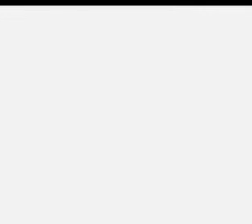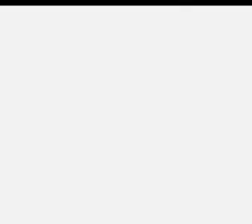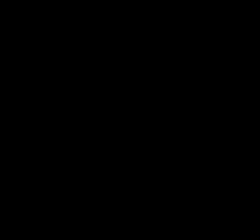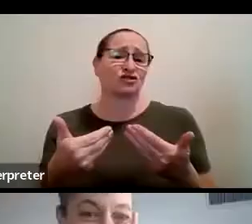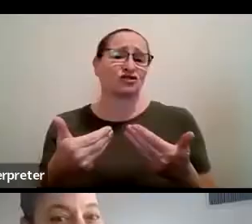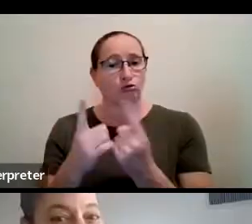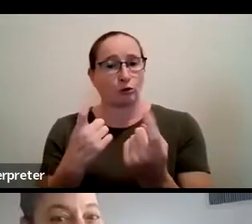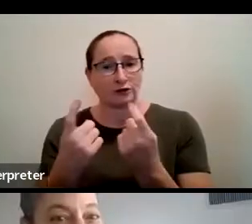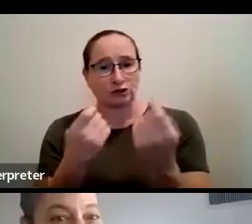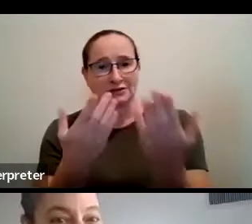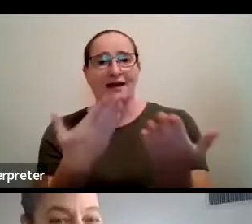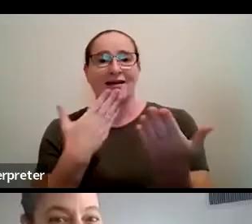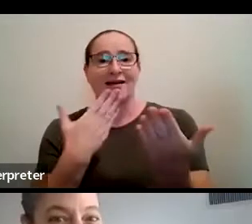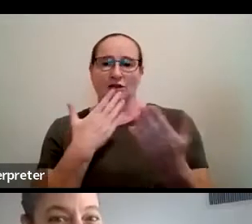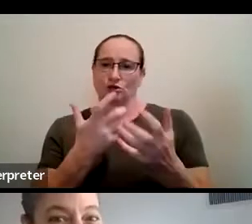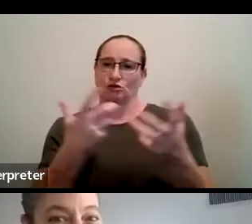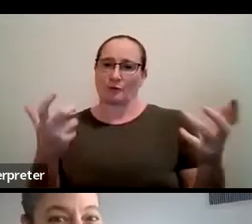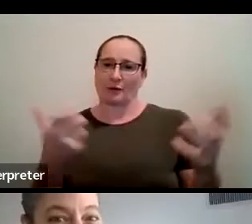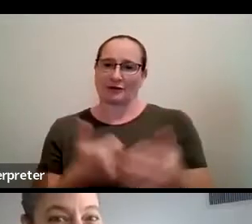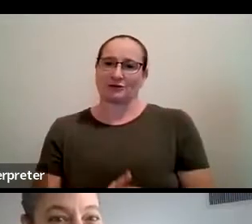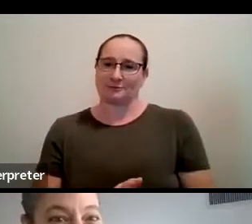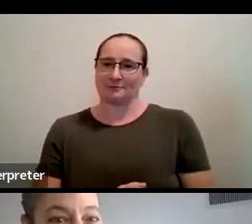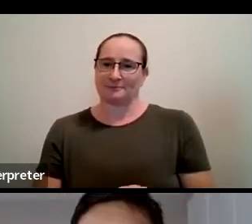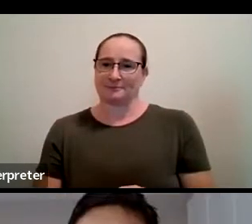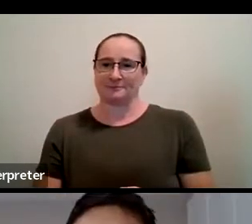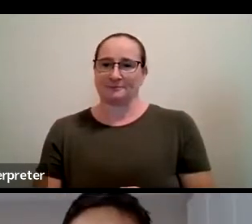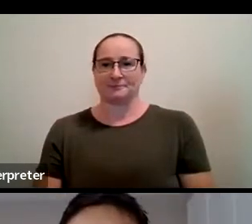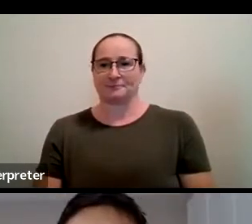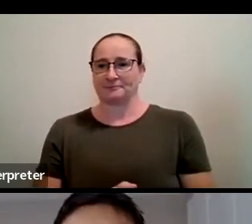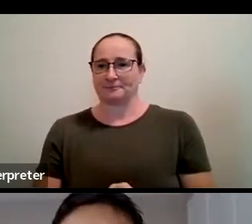questions. Thank you very much for listening.